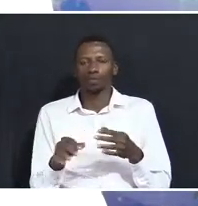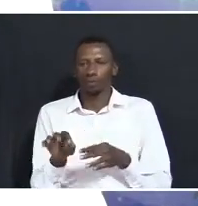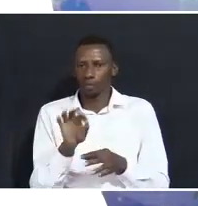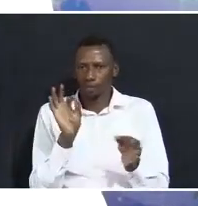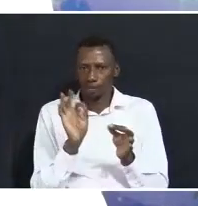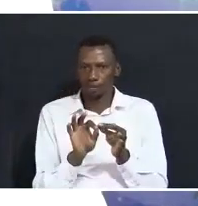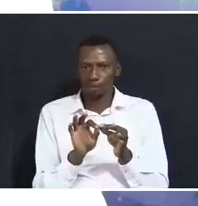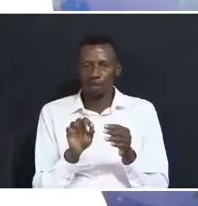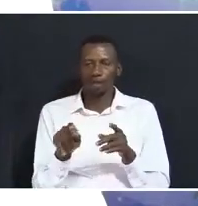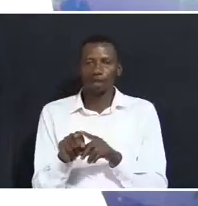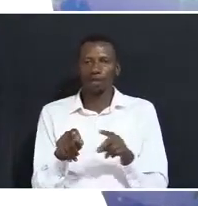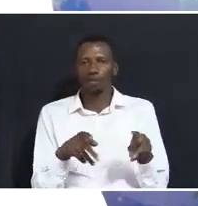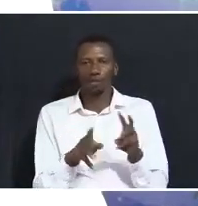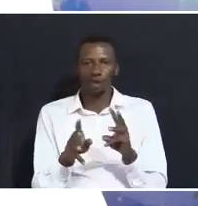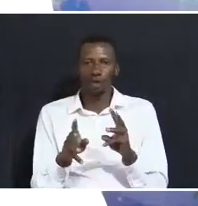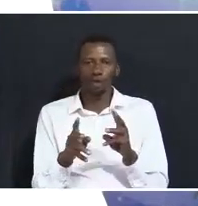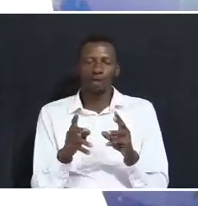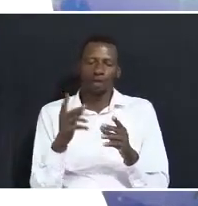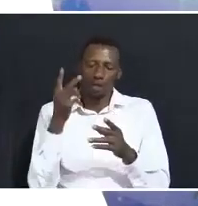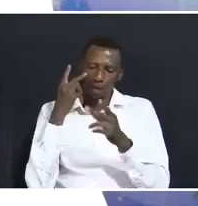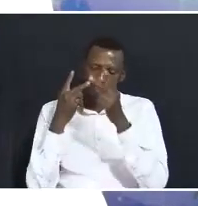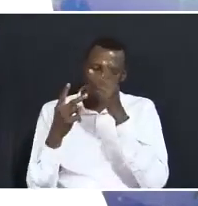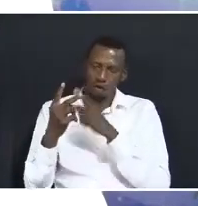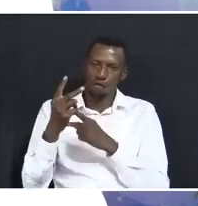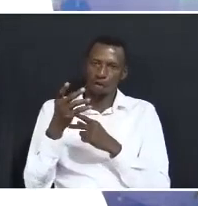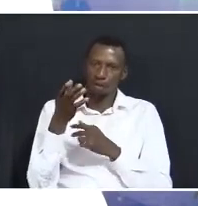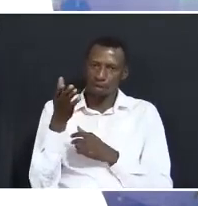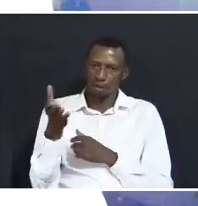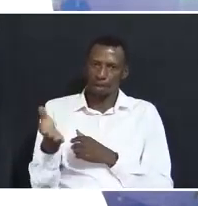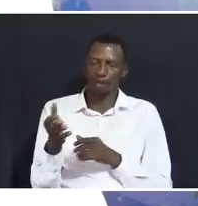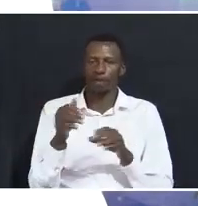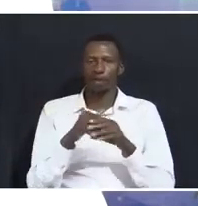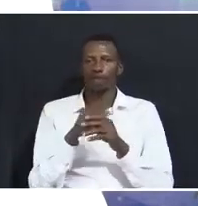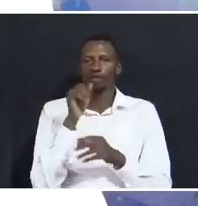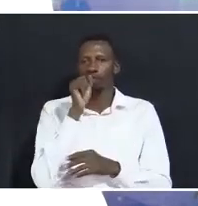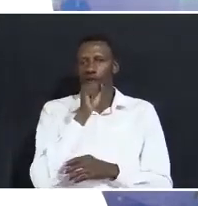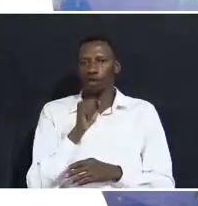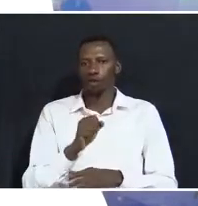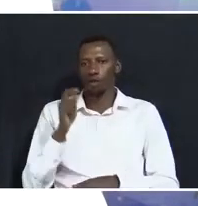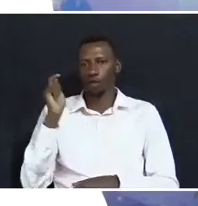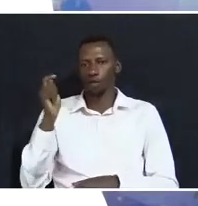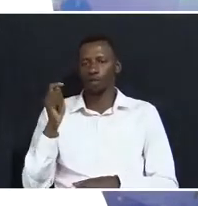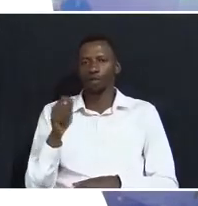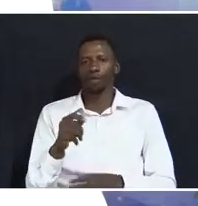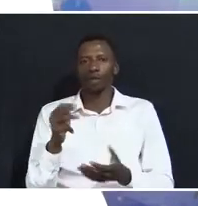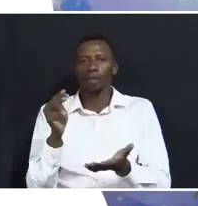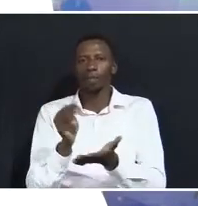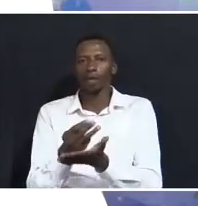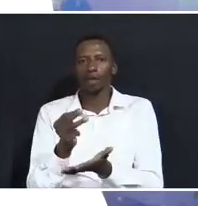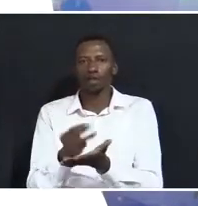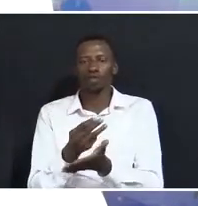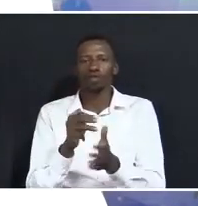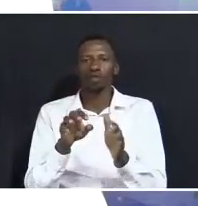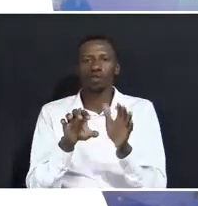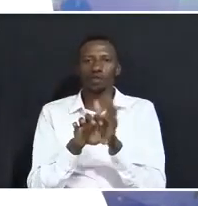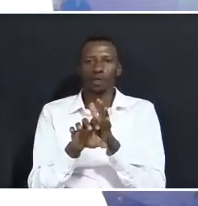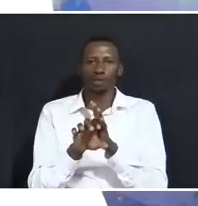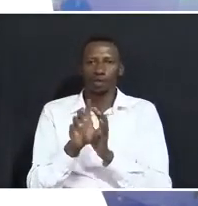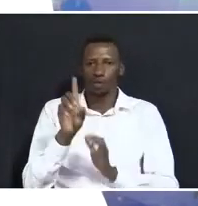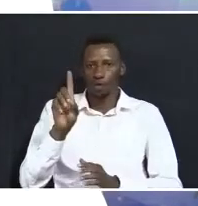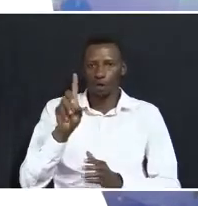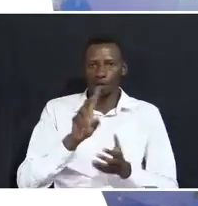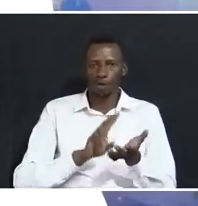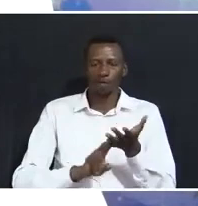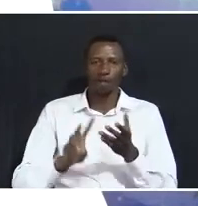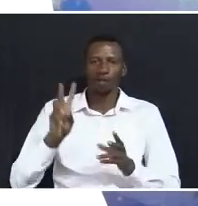as it had been prophesied in the Old Testament. In the book of Matthew chapter 1 and verse 22,